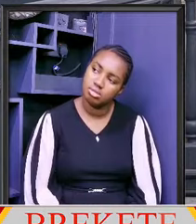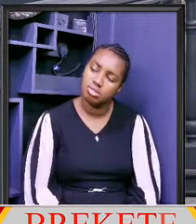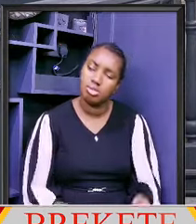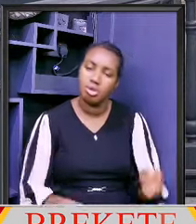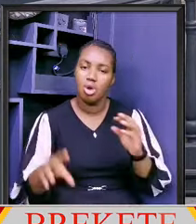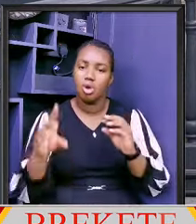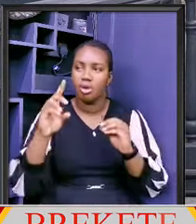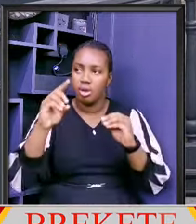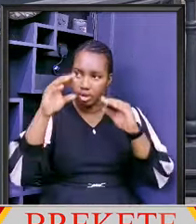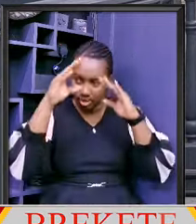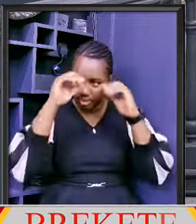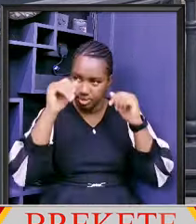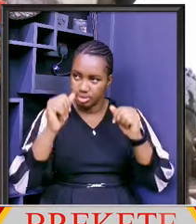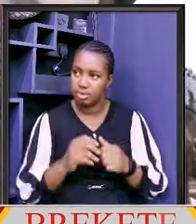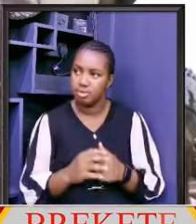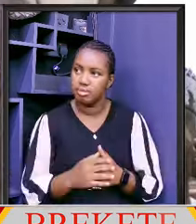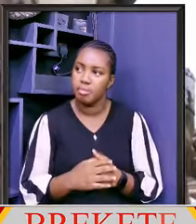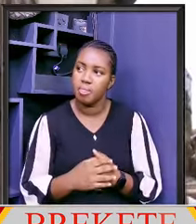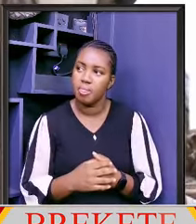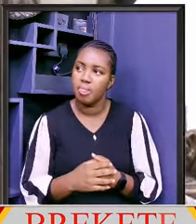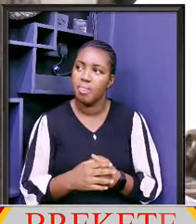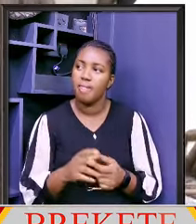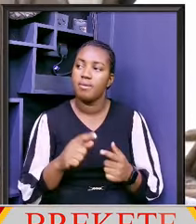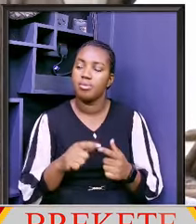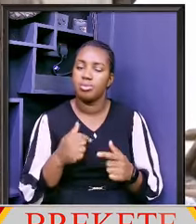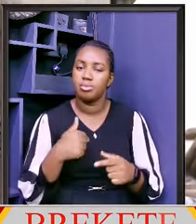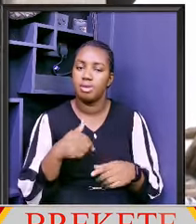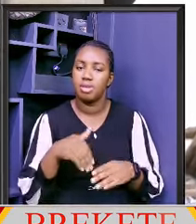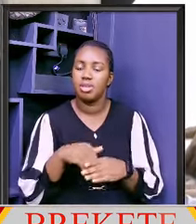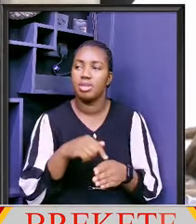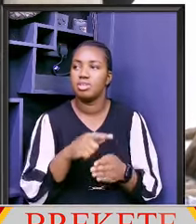Ordinary president. Sir. To me, in these issues,